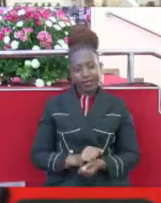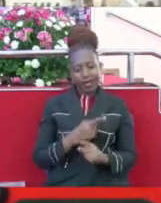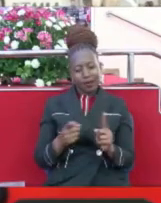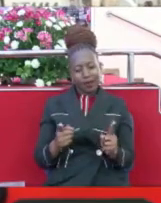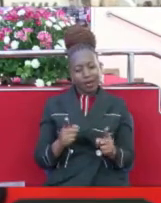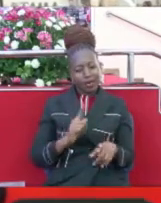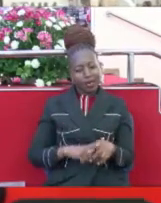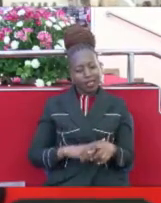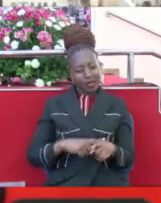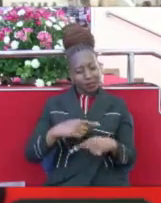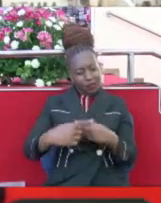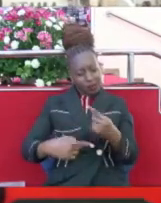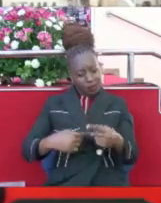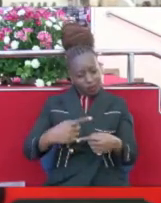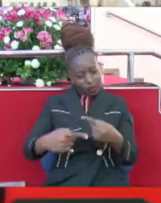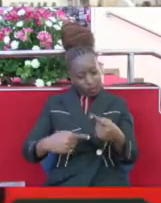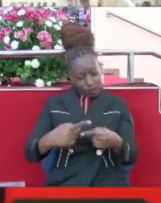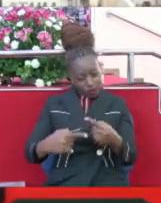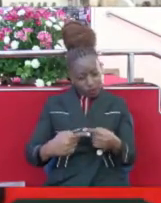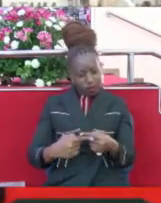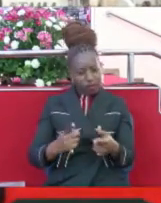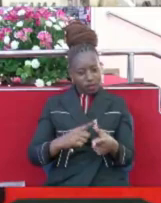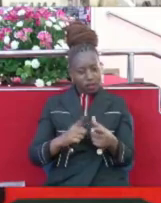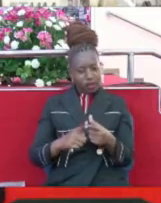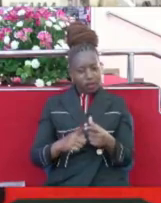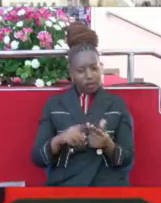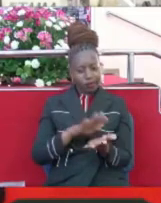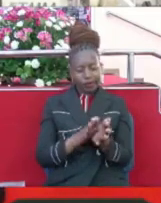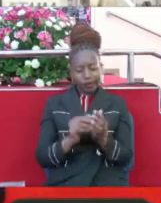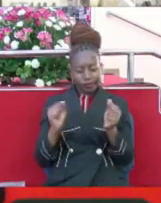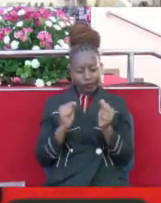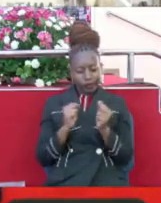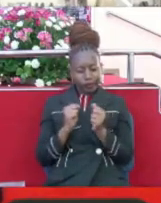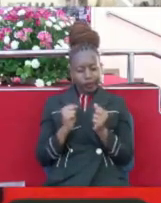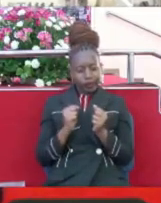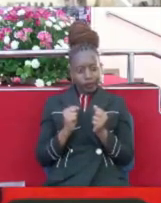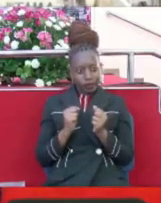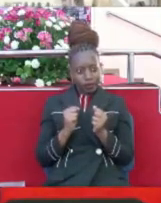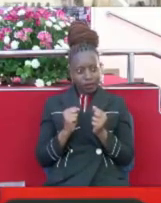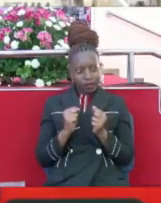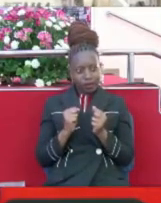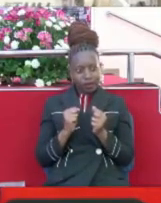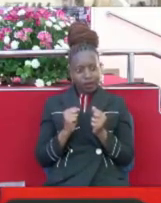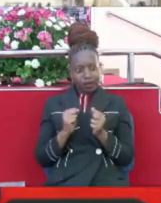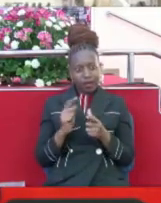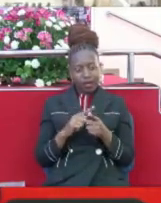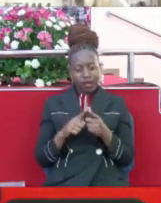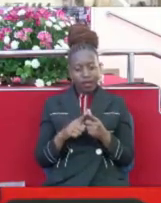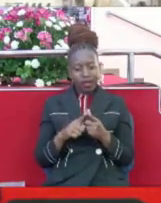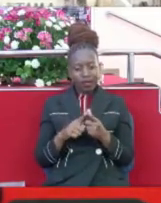suddenly there is some cold, ice cold behaviors that have come, and they have turned you into being a warm Christian.